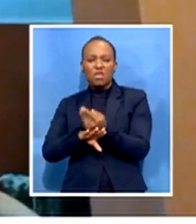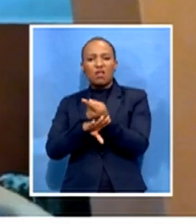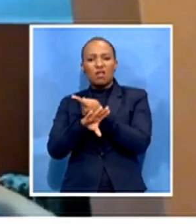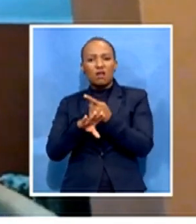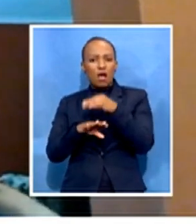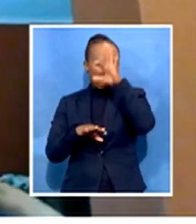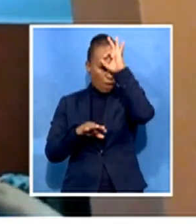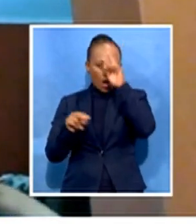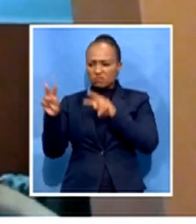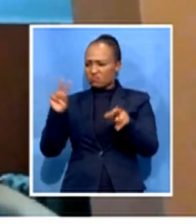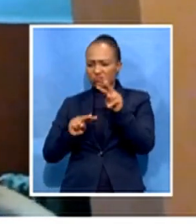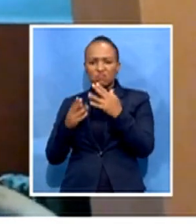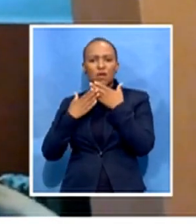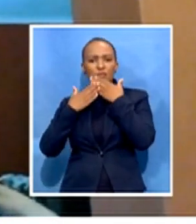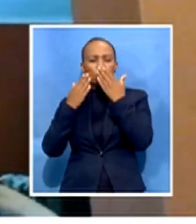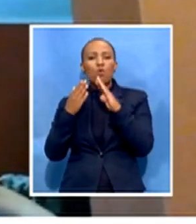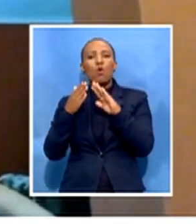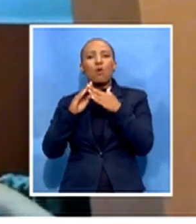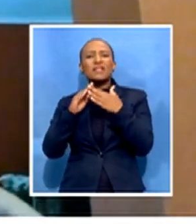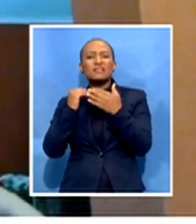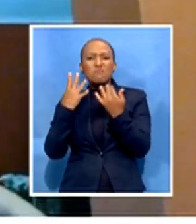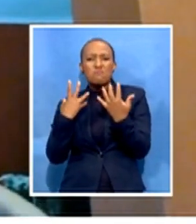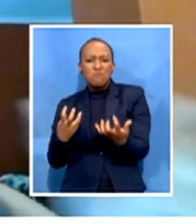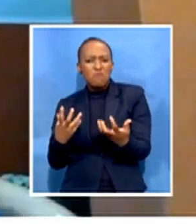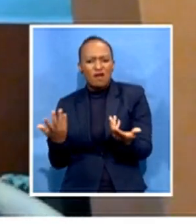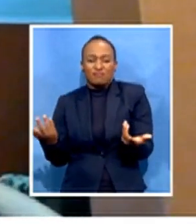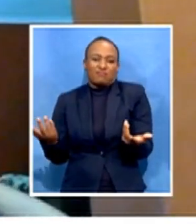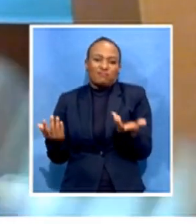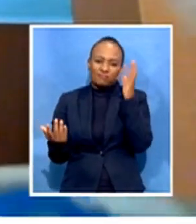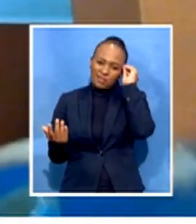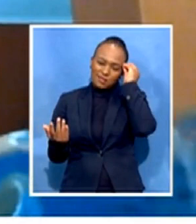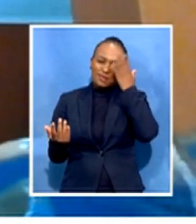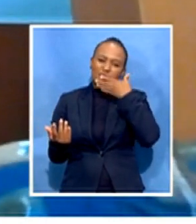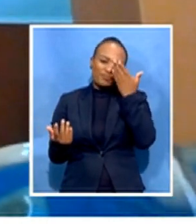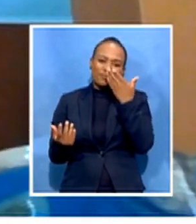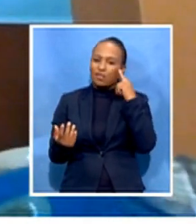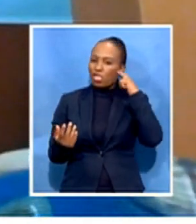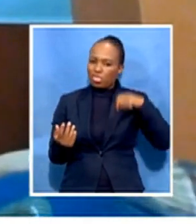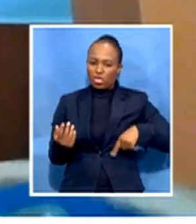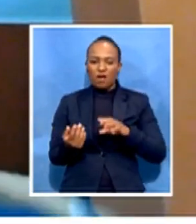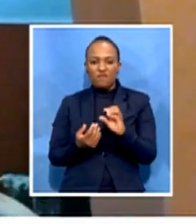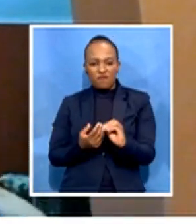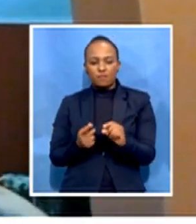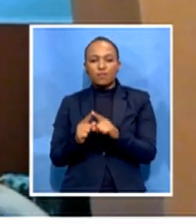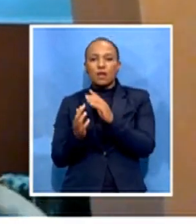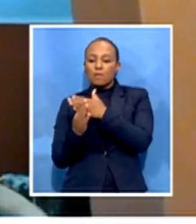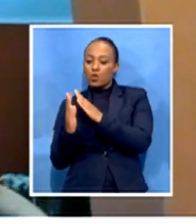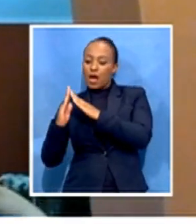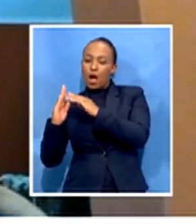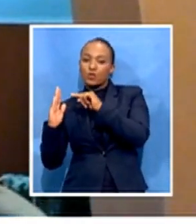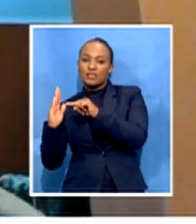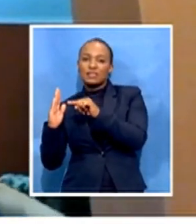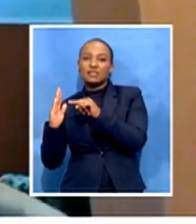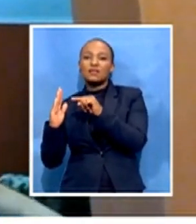community. There's no vested interest for them to be here. Between her house and getting to the main road, you have to pass